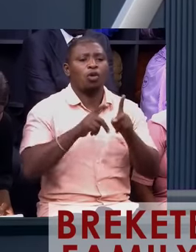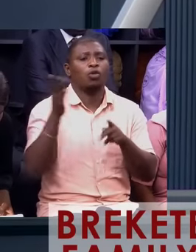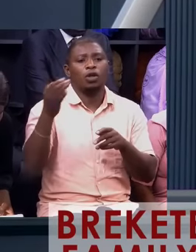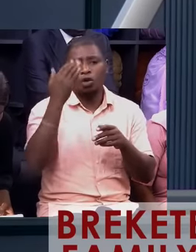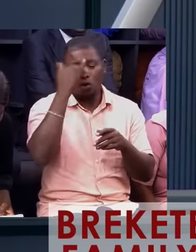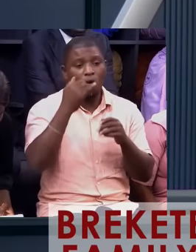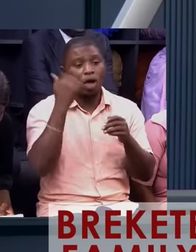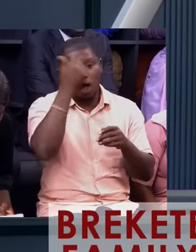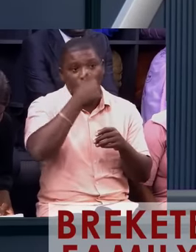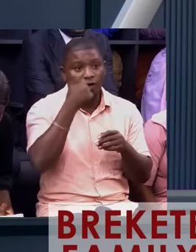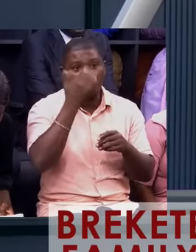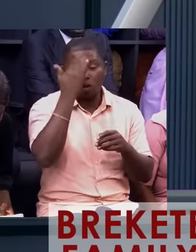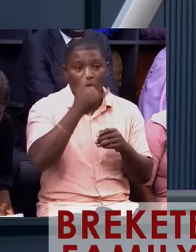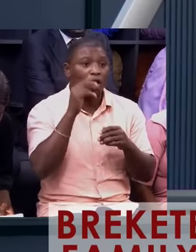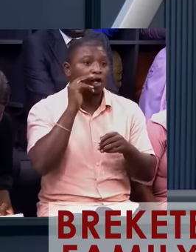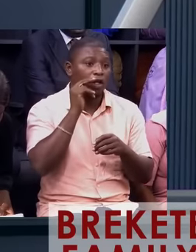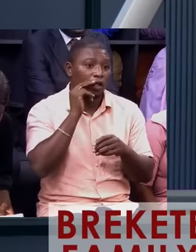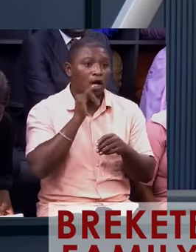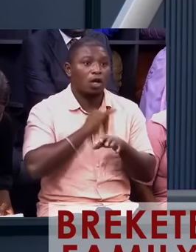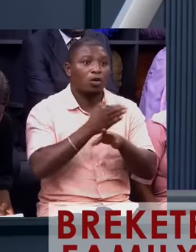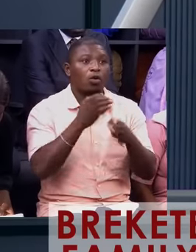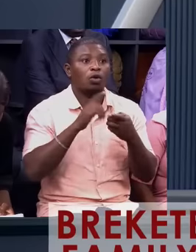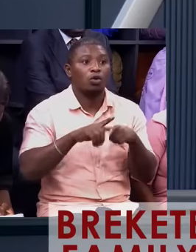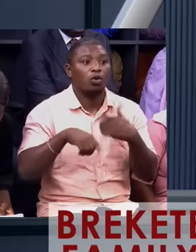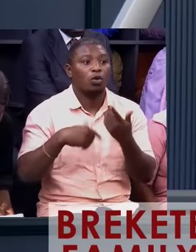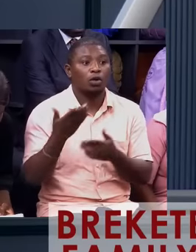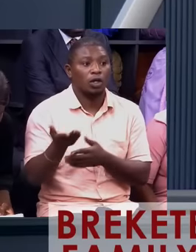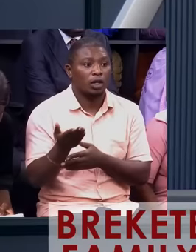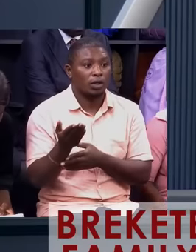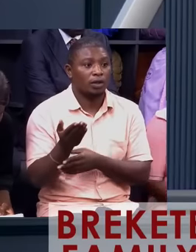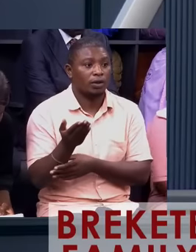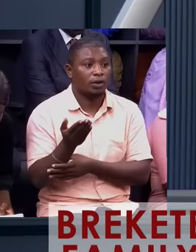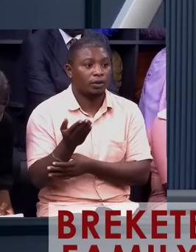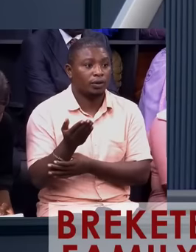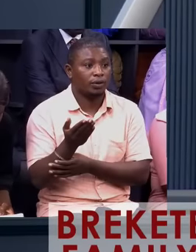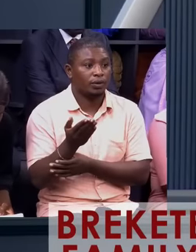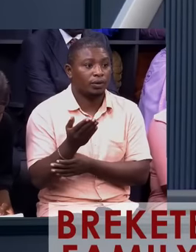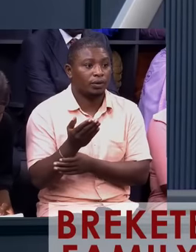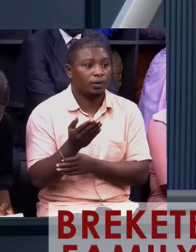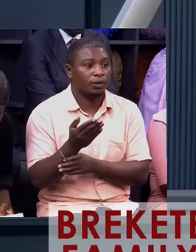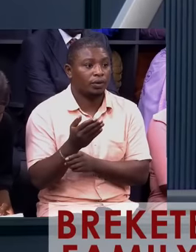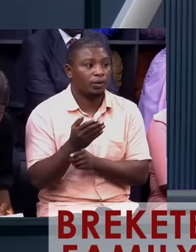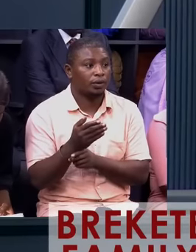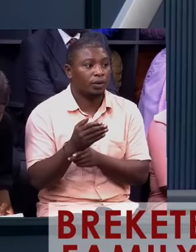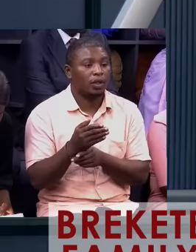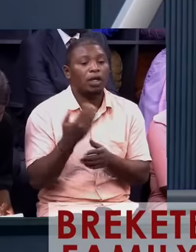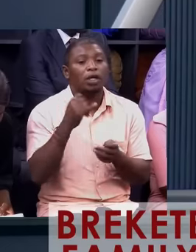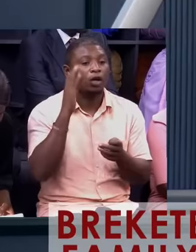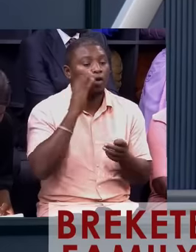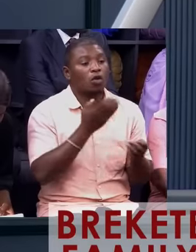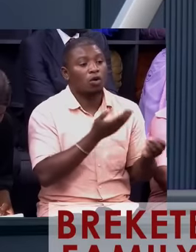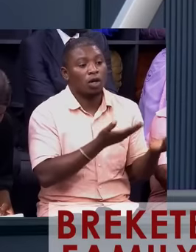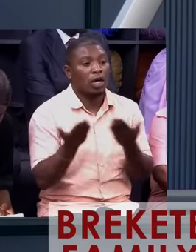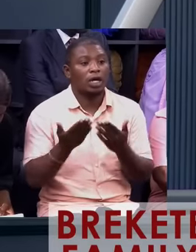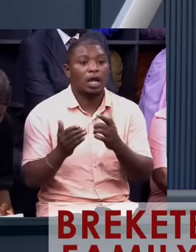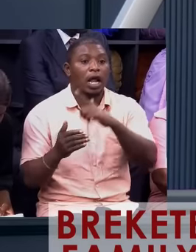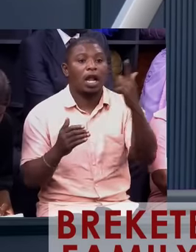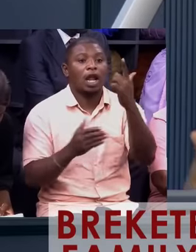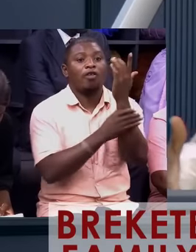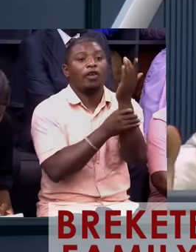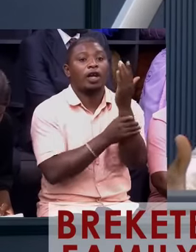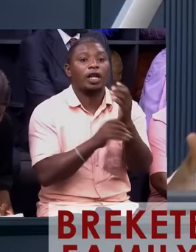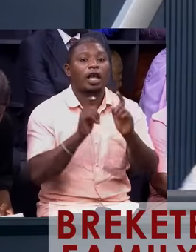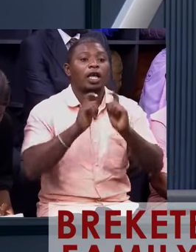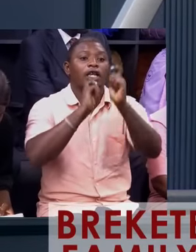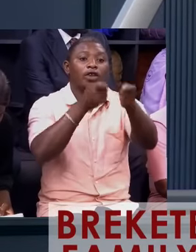Africa why Nigeria I don't want go there I don't want go there waiting they go left hand give you carry